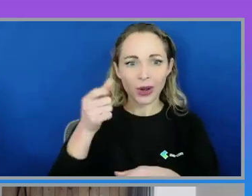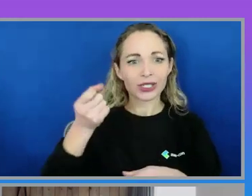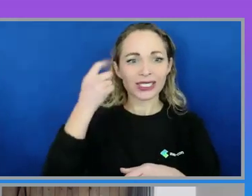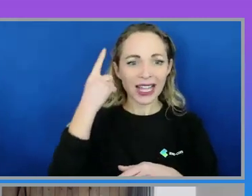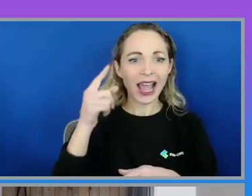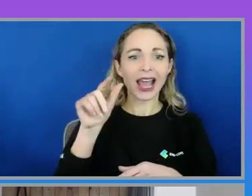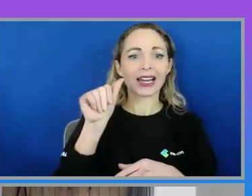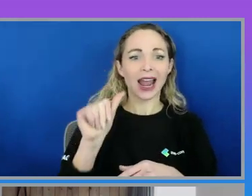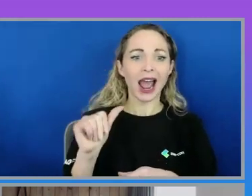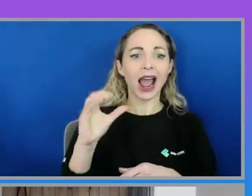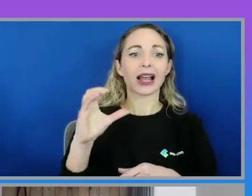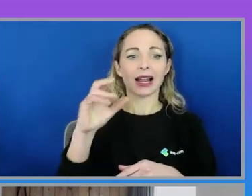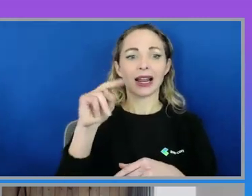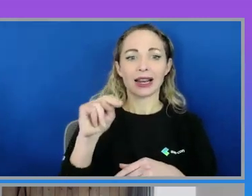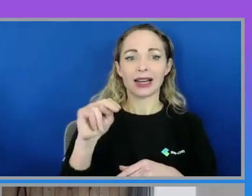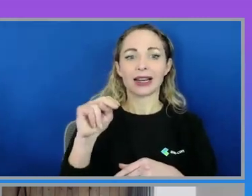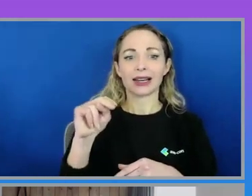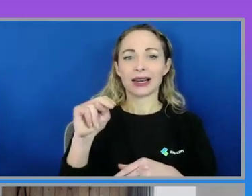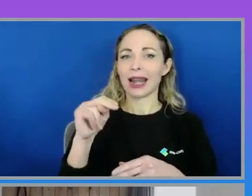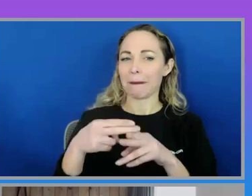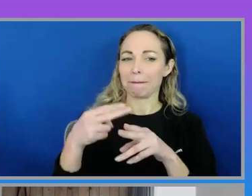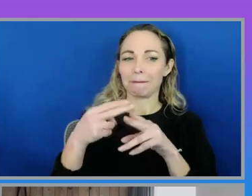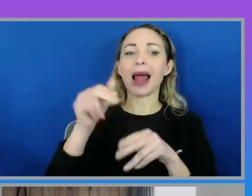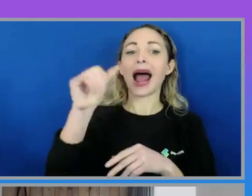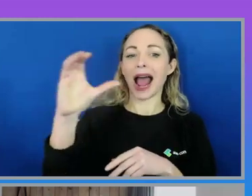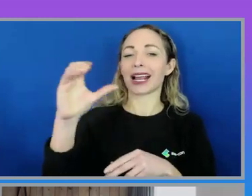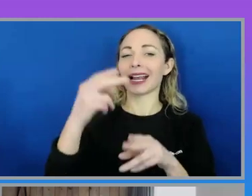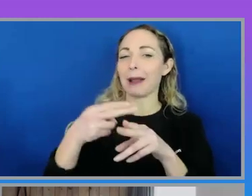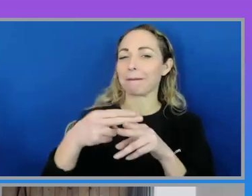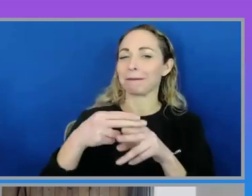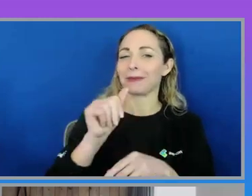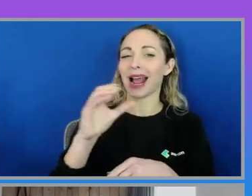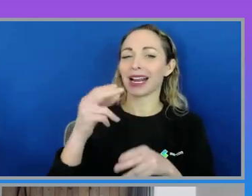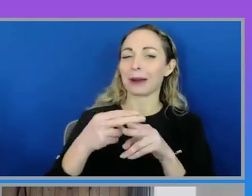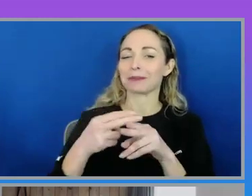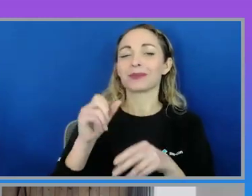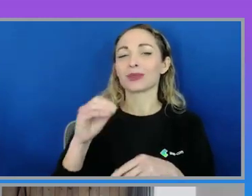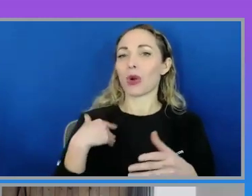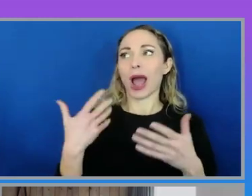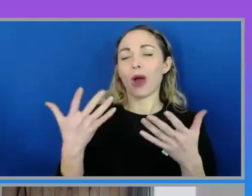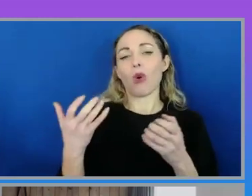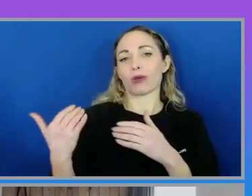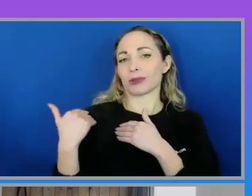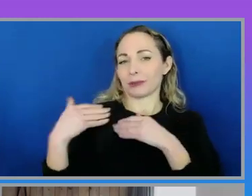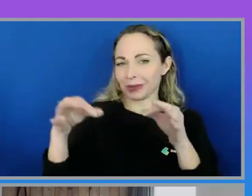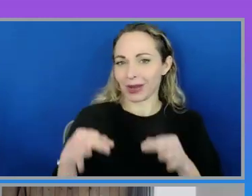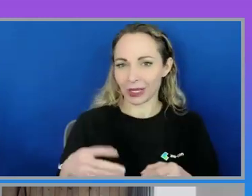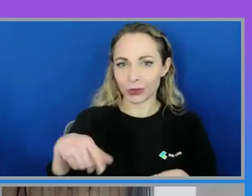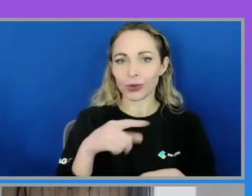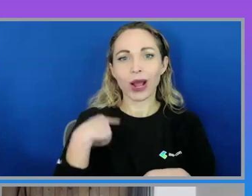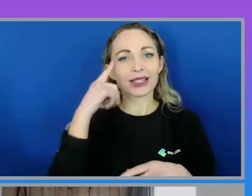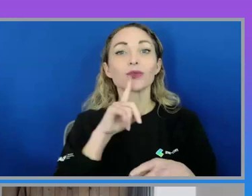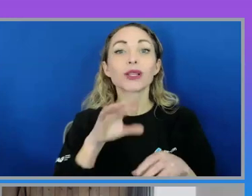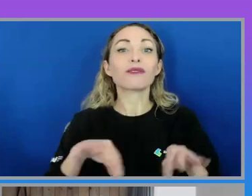and I kind of feel responsible for that a little bit. So I want to take a few minutes and explain some things because I think it's really valuable